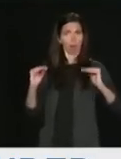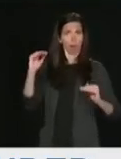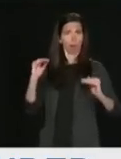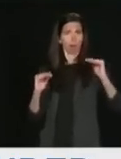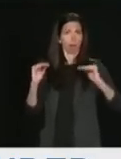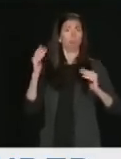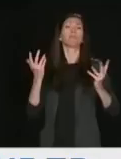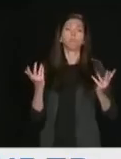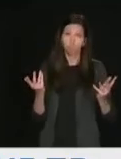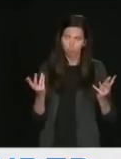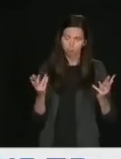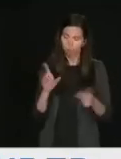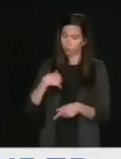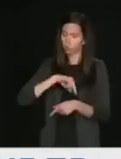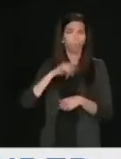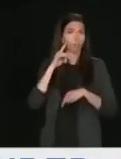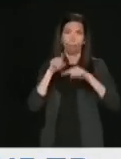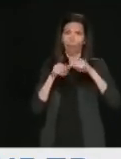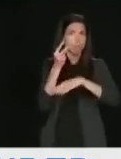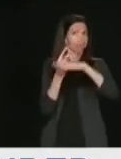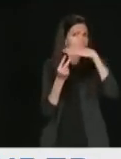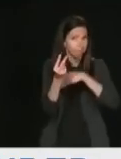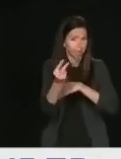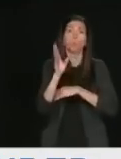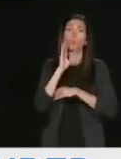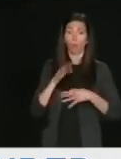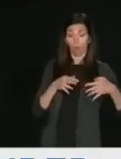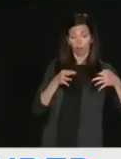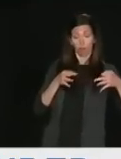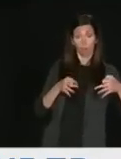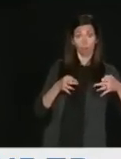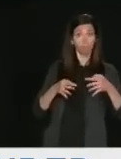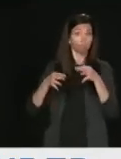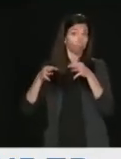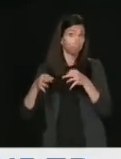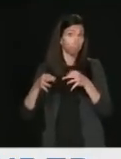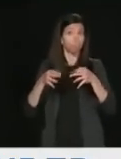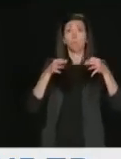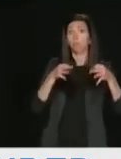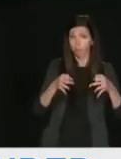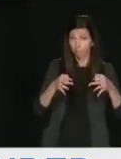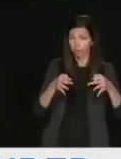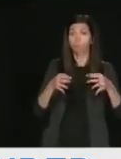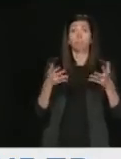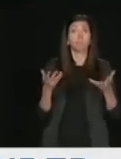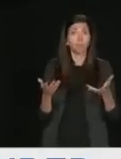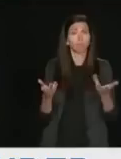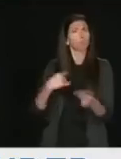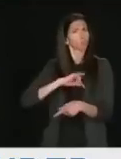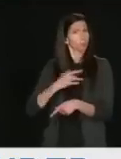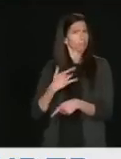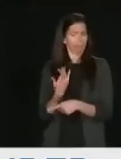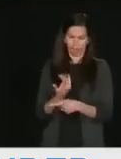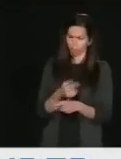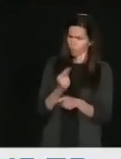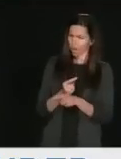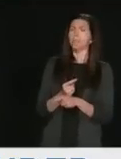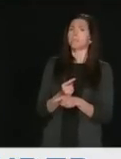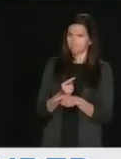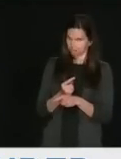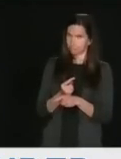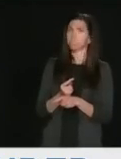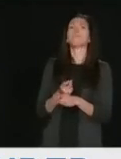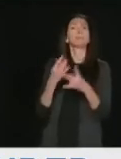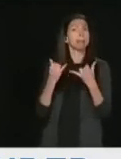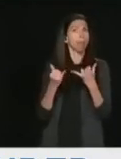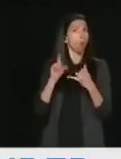those decisions as time goes on. It was the right thing to further extend by 30 days our closure of the